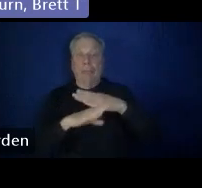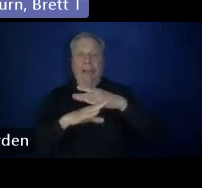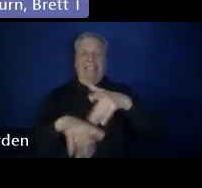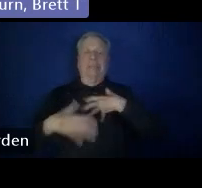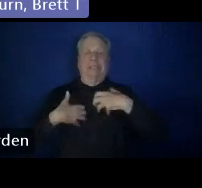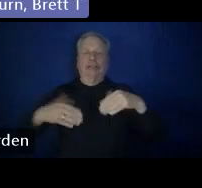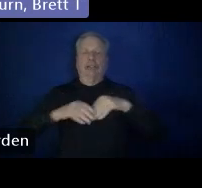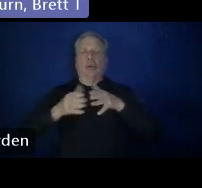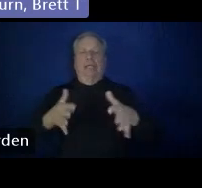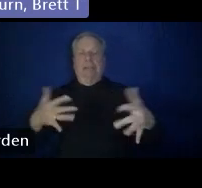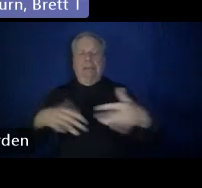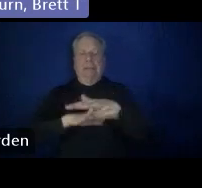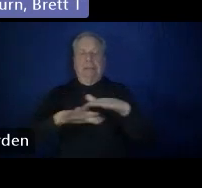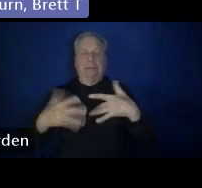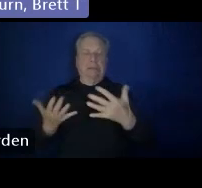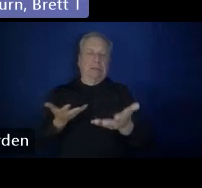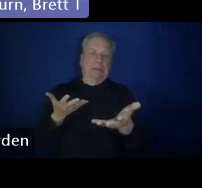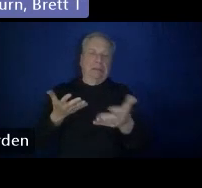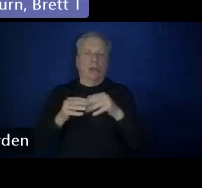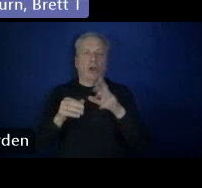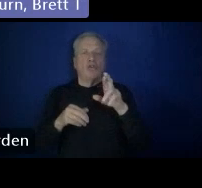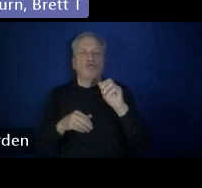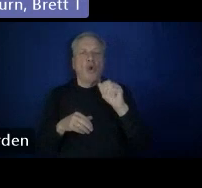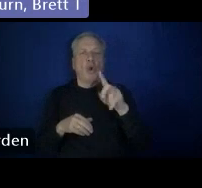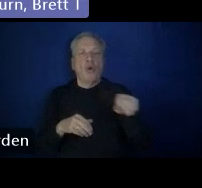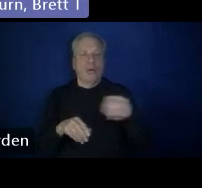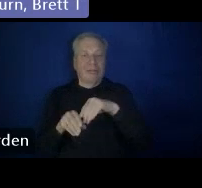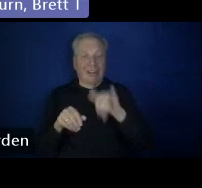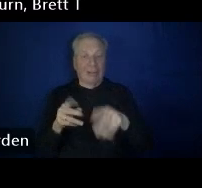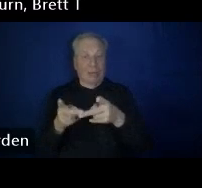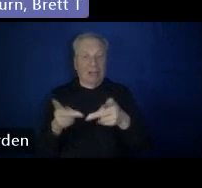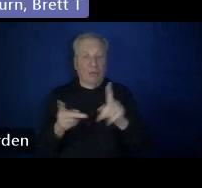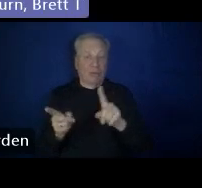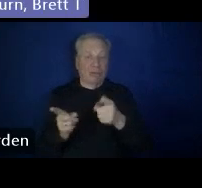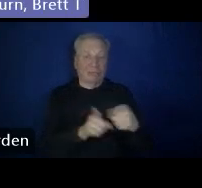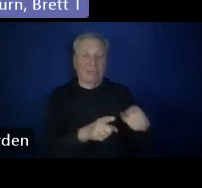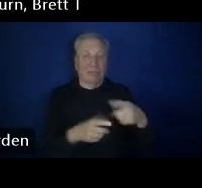public is just on their own at those bear jams. And